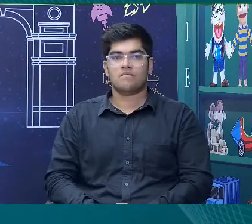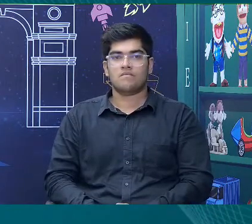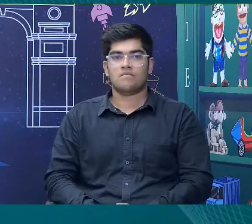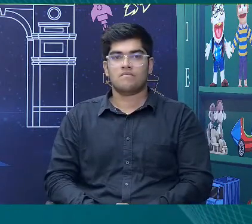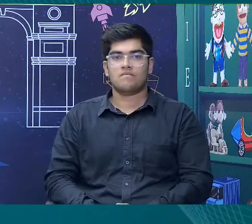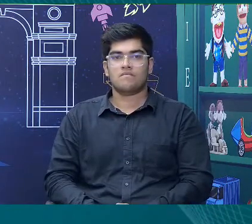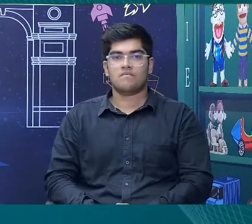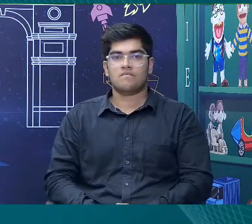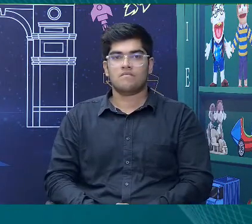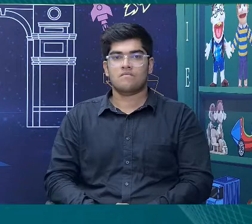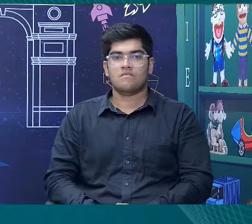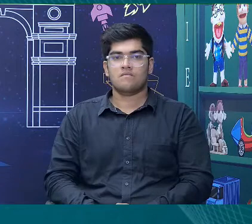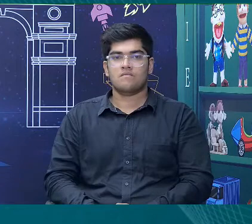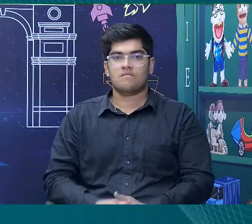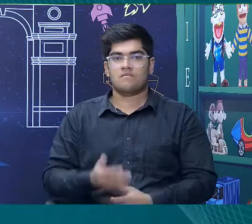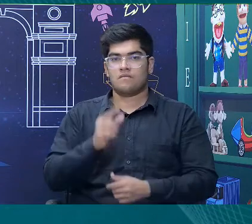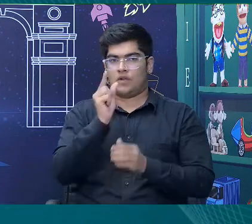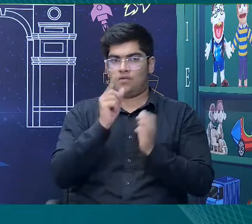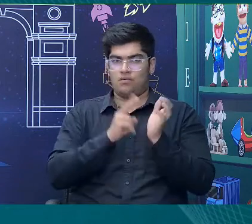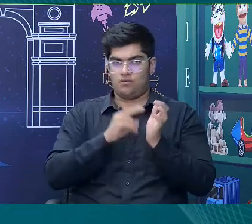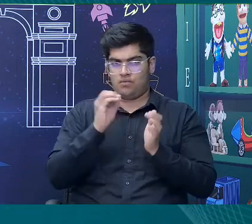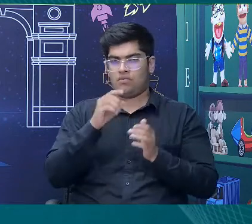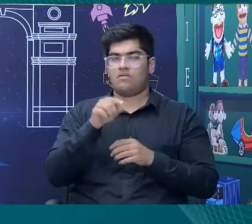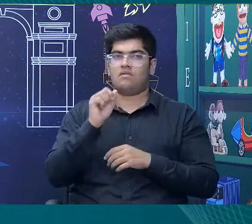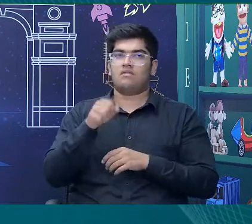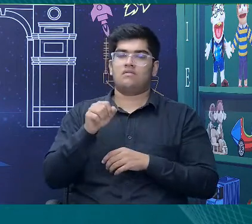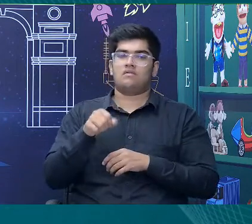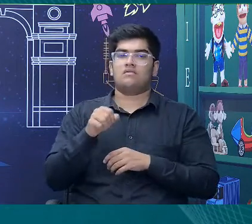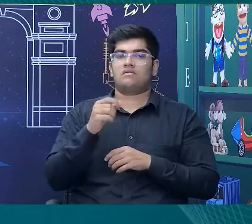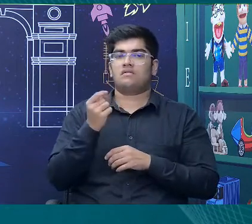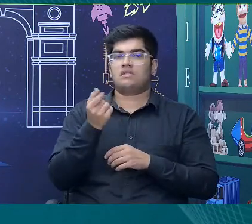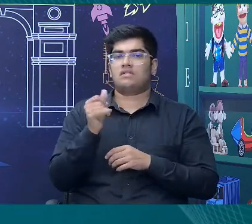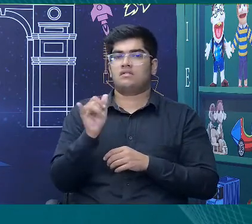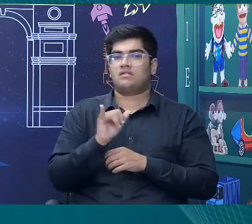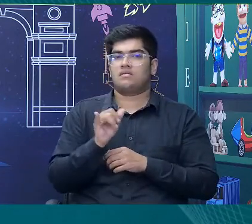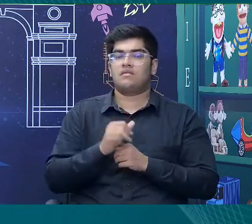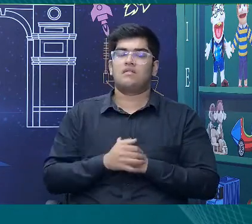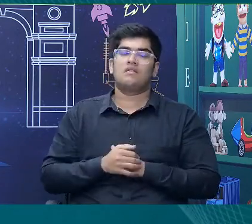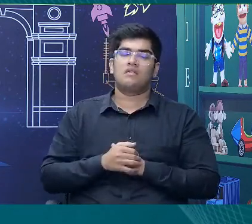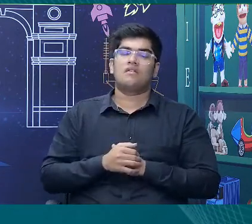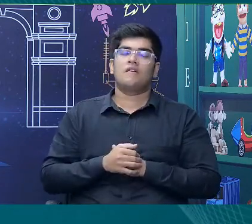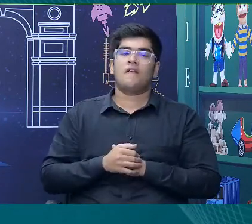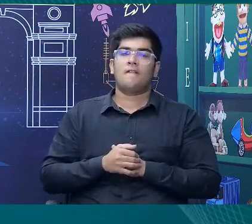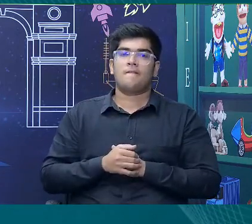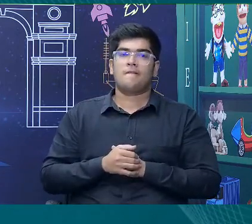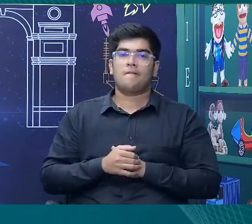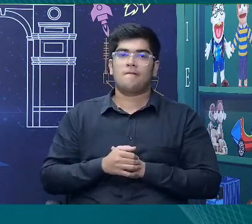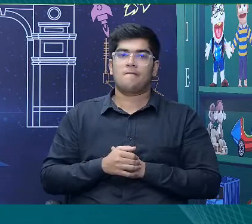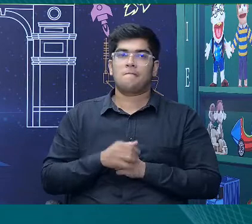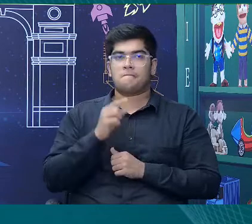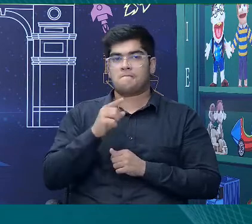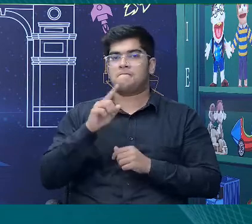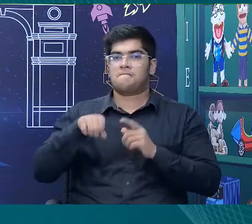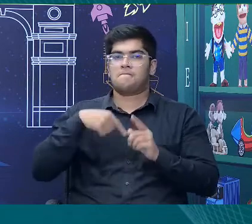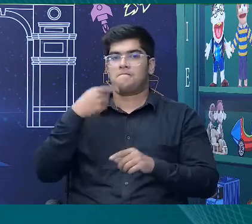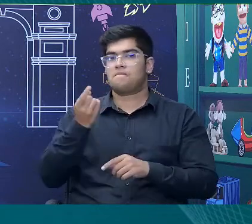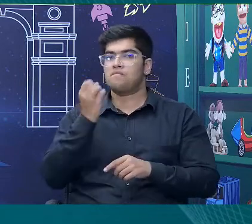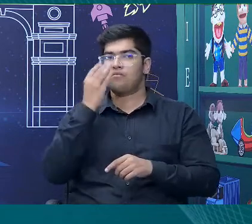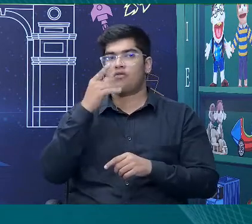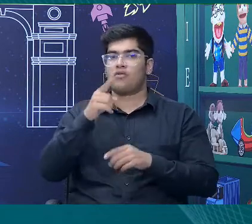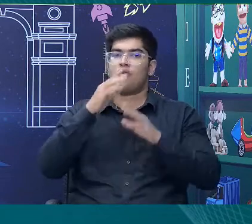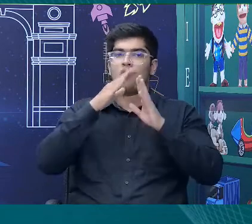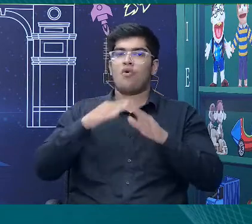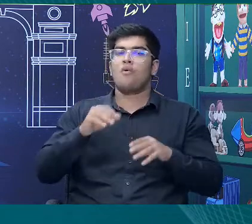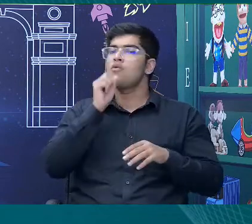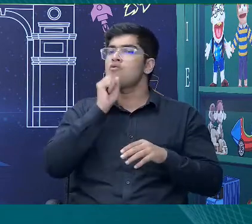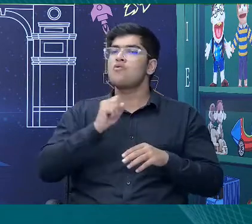that? Something like a Uno card, yes. Okay. So the next morning, both of these men left the old man's